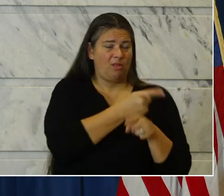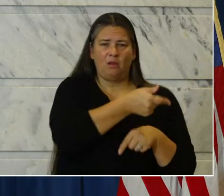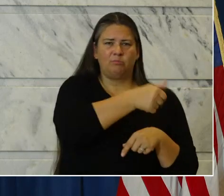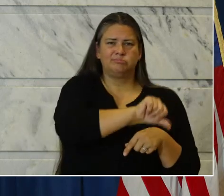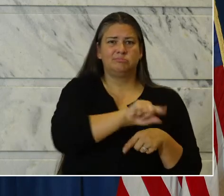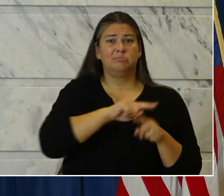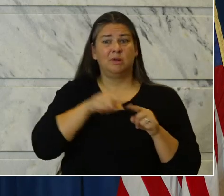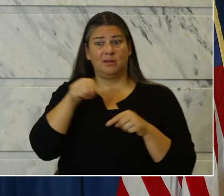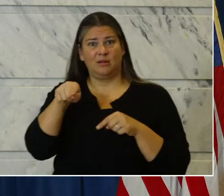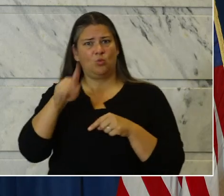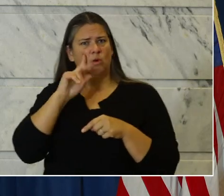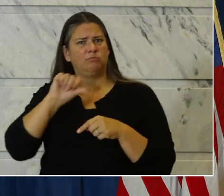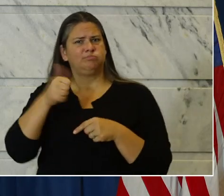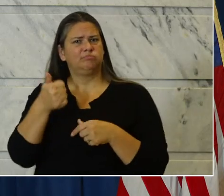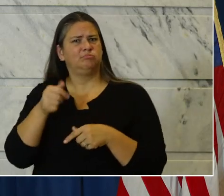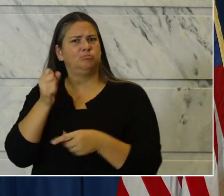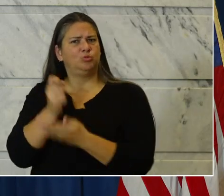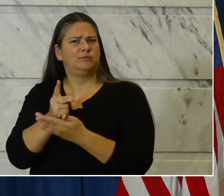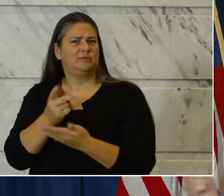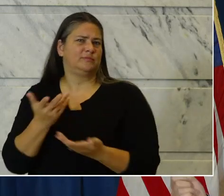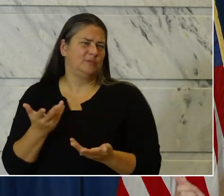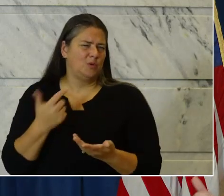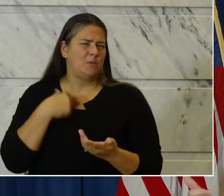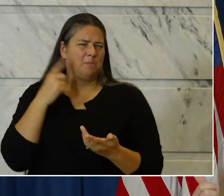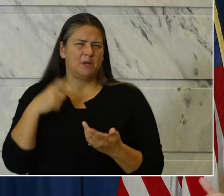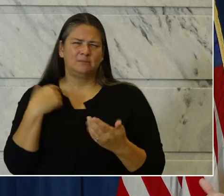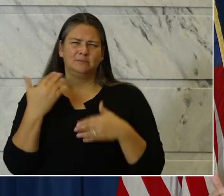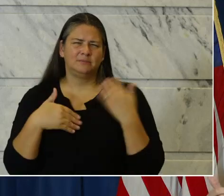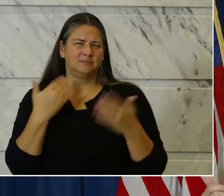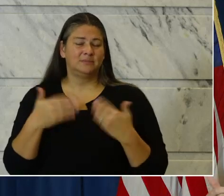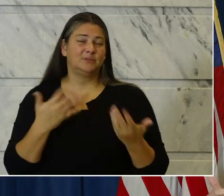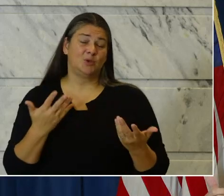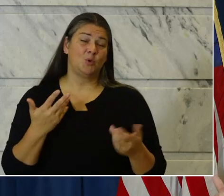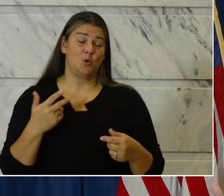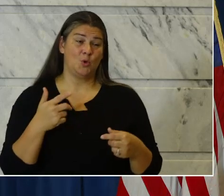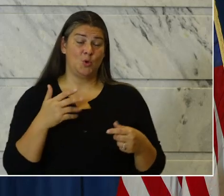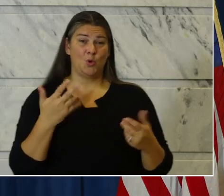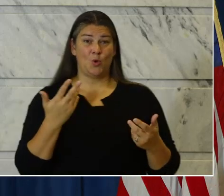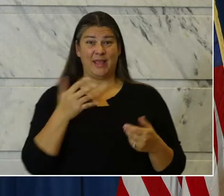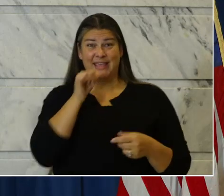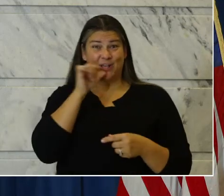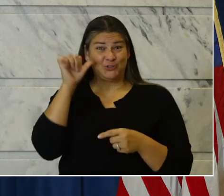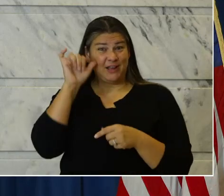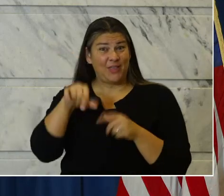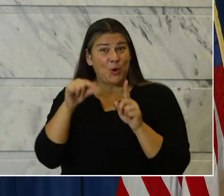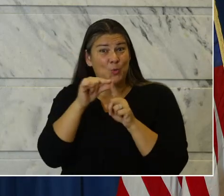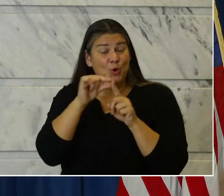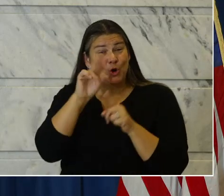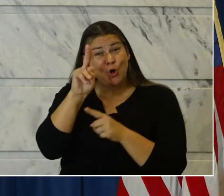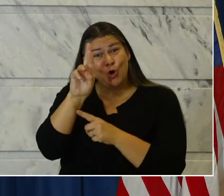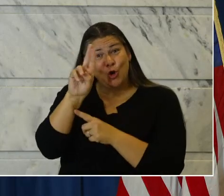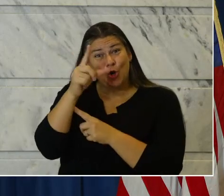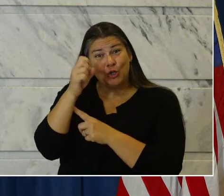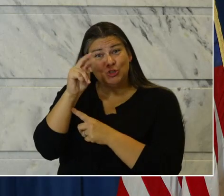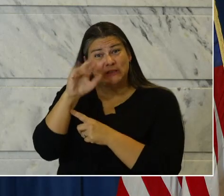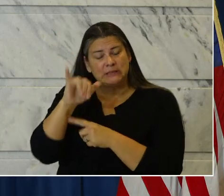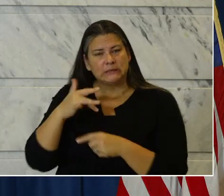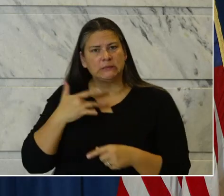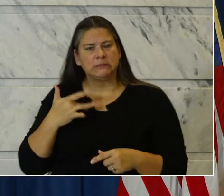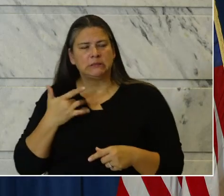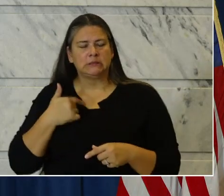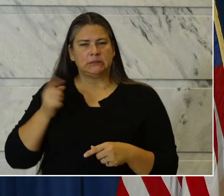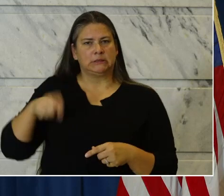get the pandemic unemployment. So we've got to have urgency. That was the word from yesterday, and we are going to